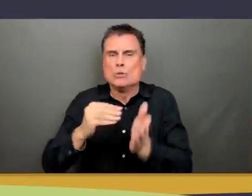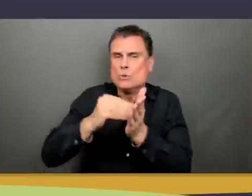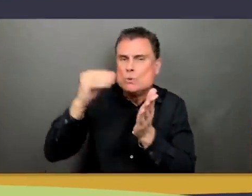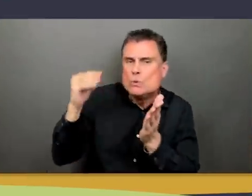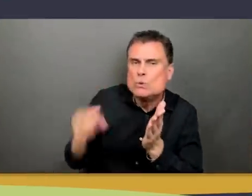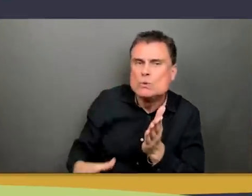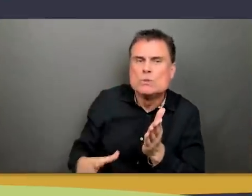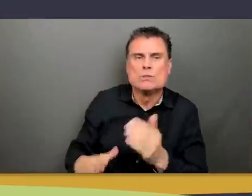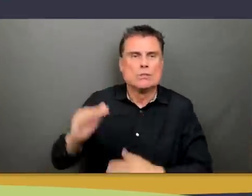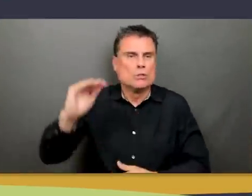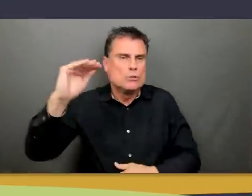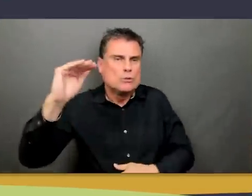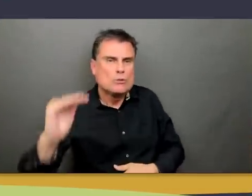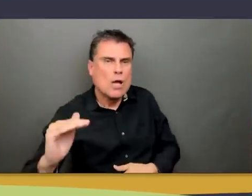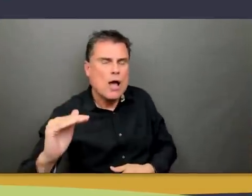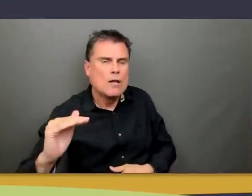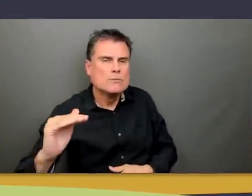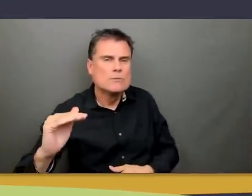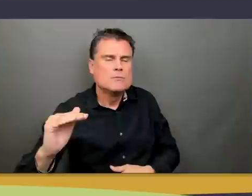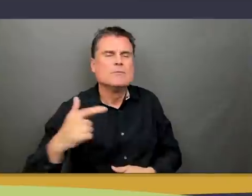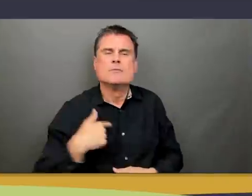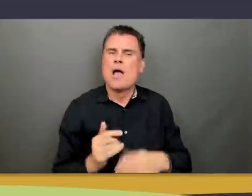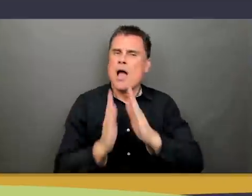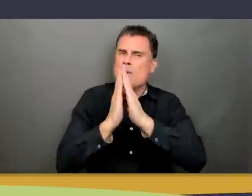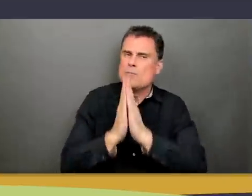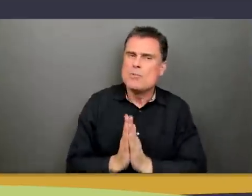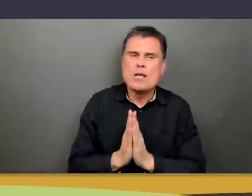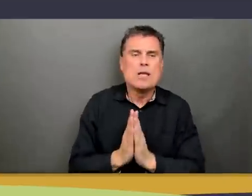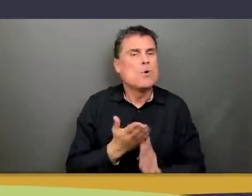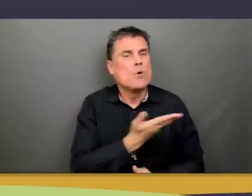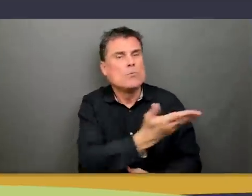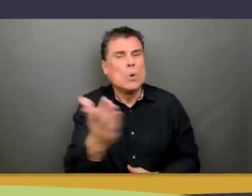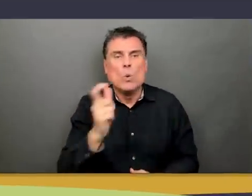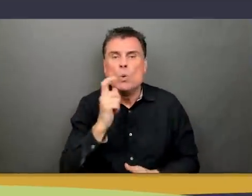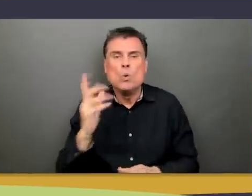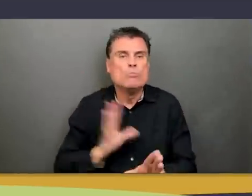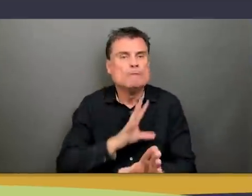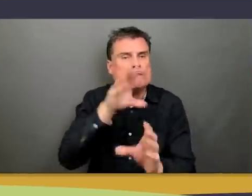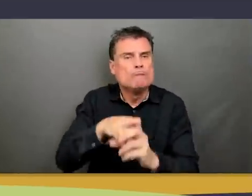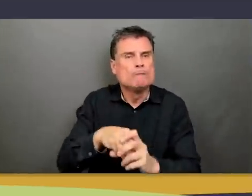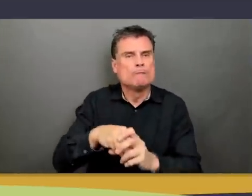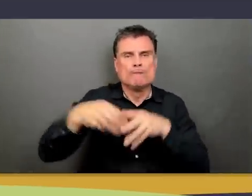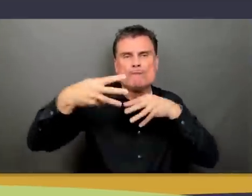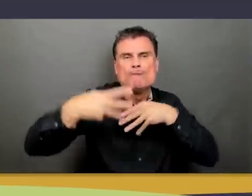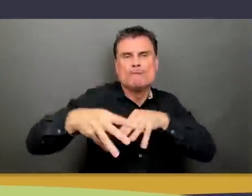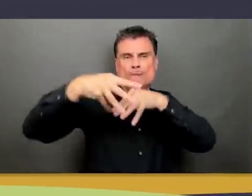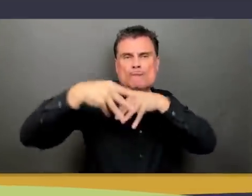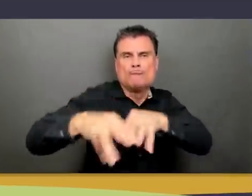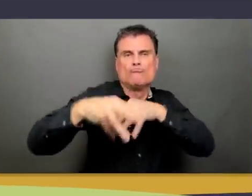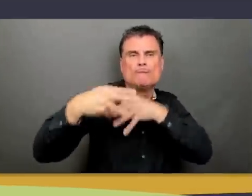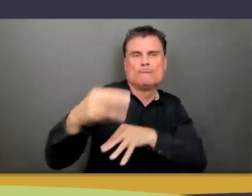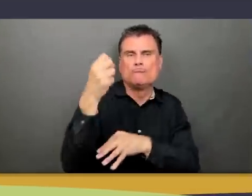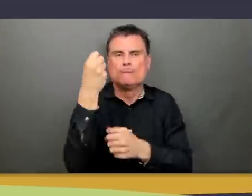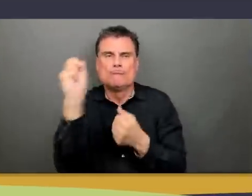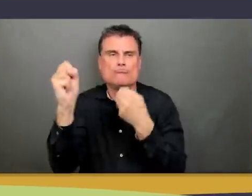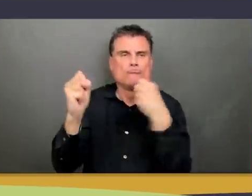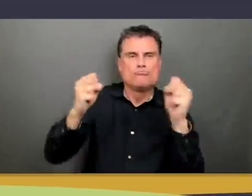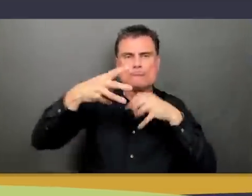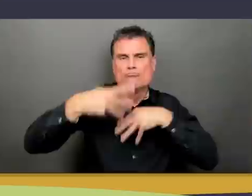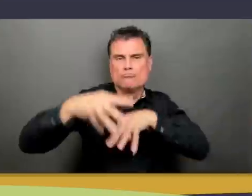unwilling to relinquish or diminish the value inherent in every human being, the whole spectrum of